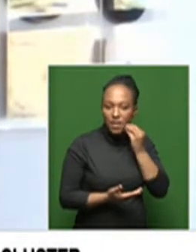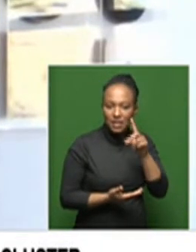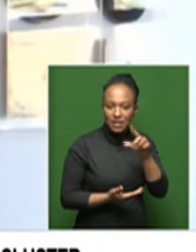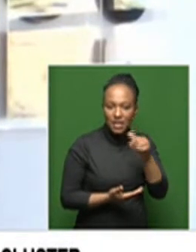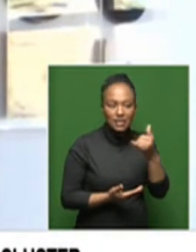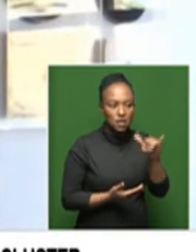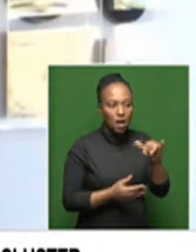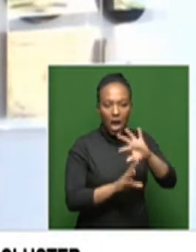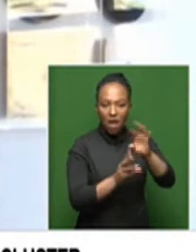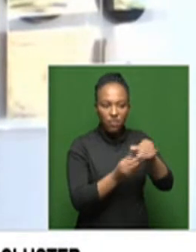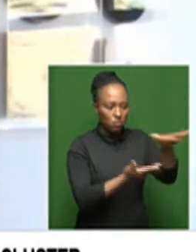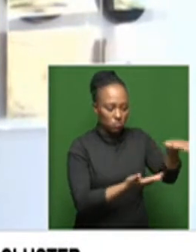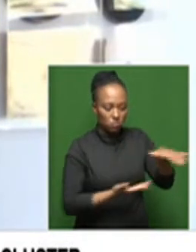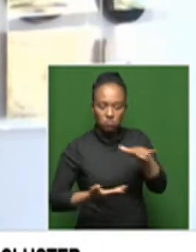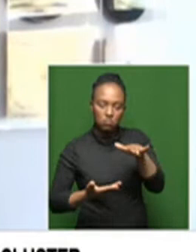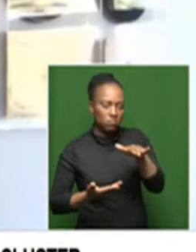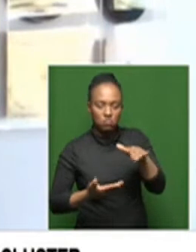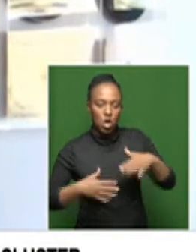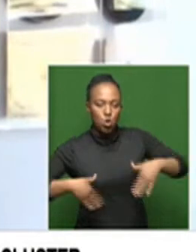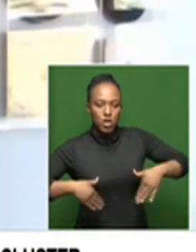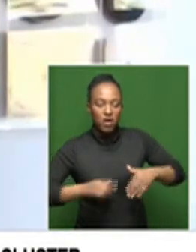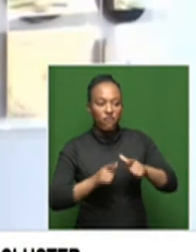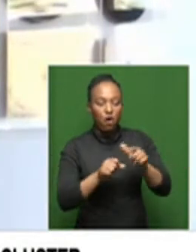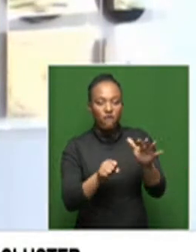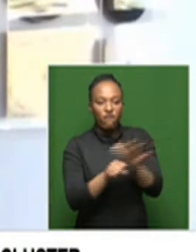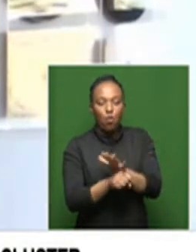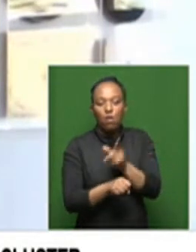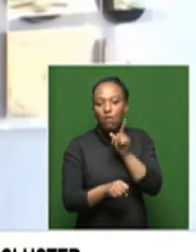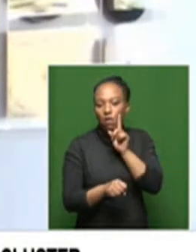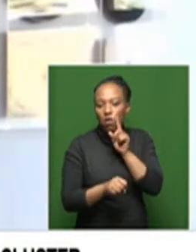data that's required for a complete review